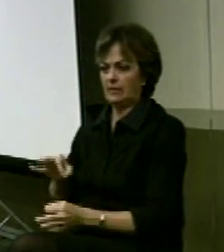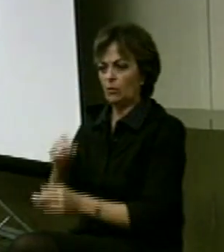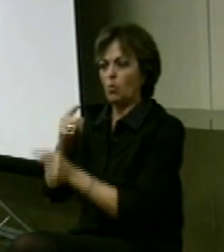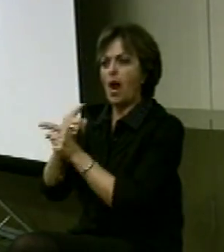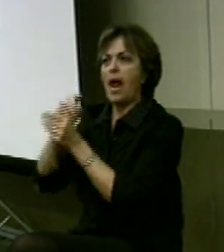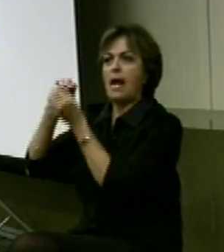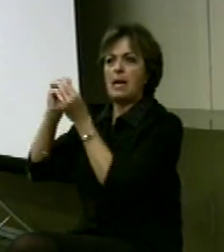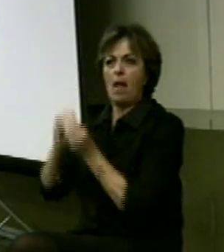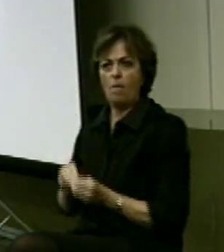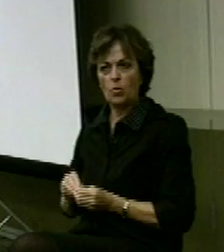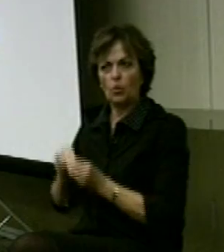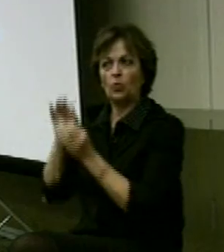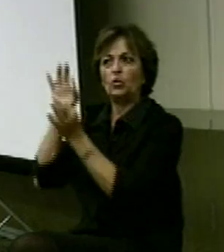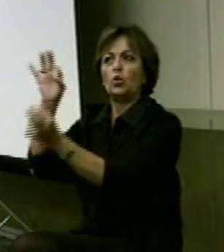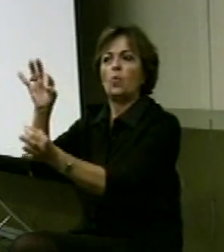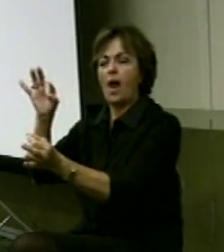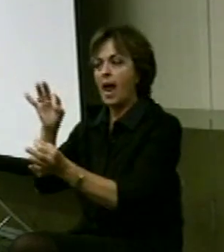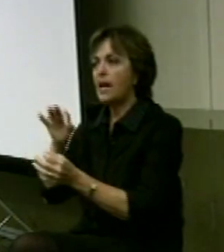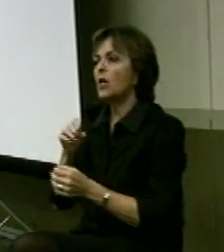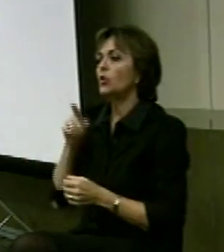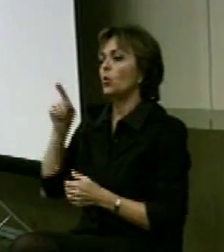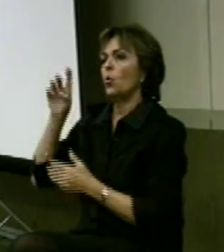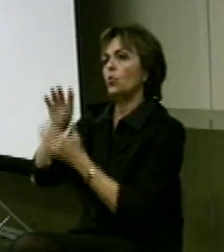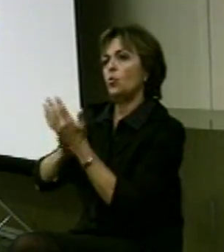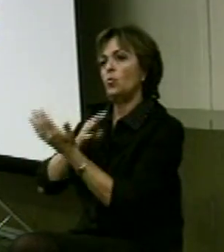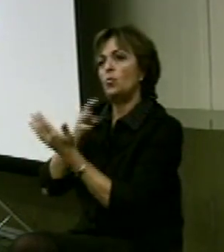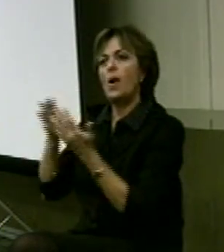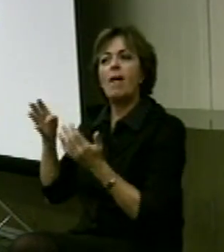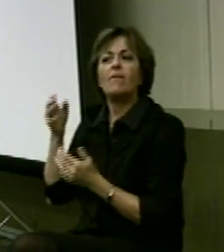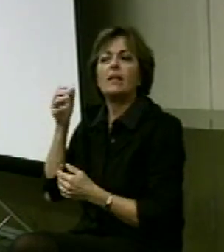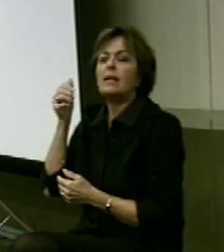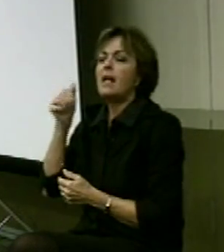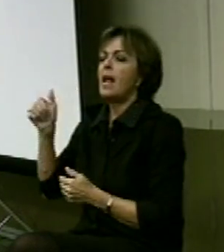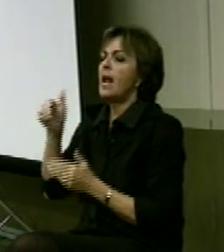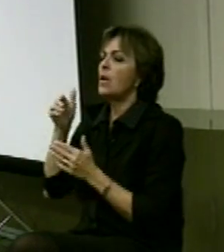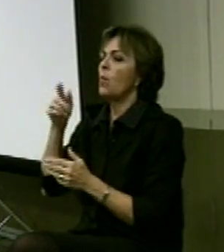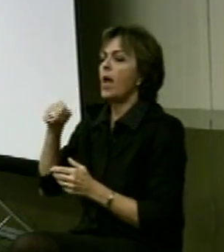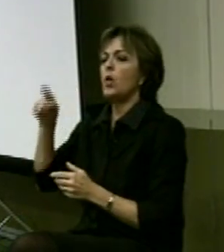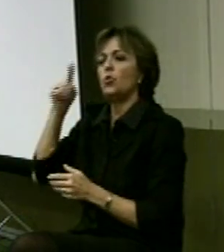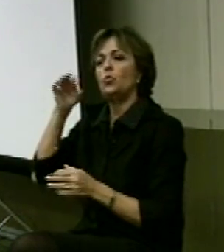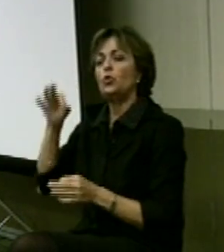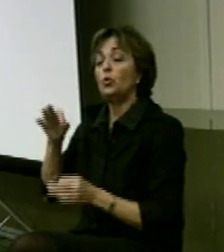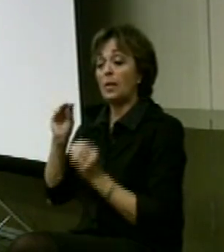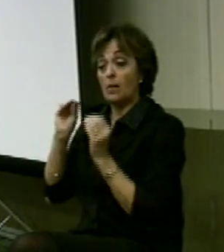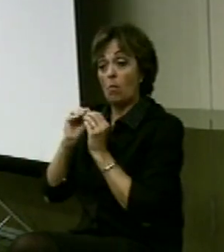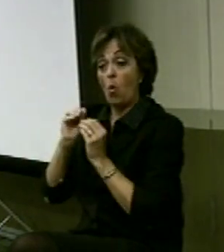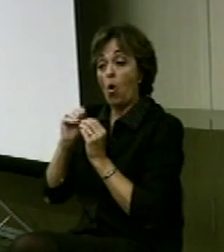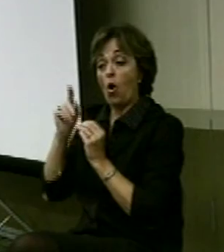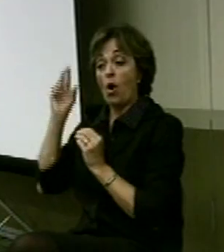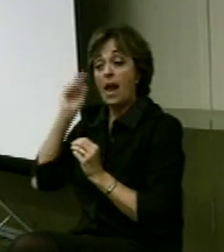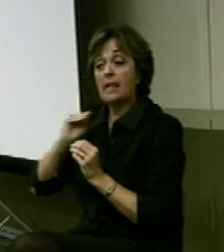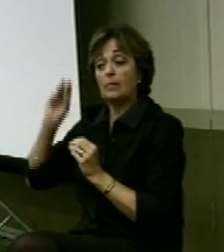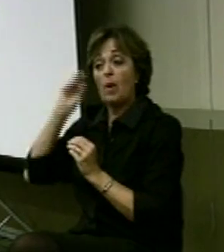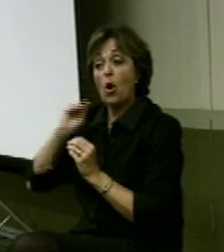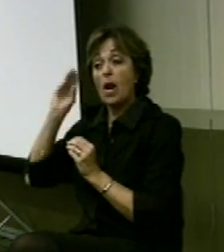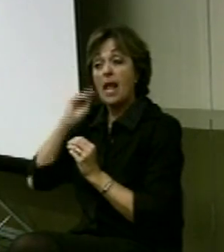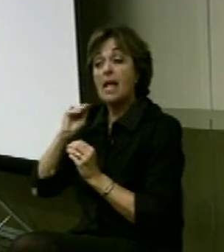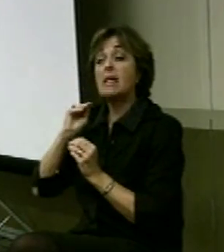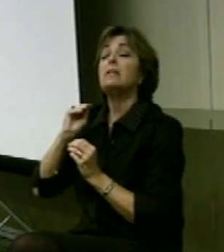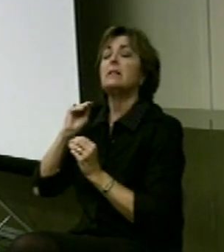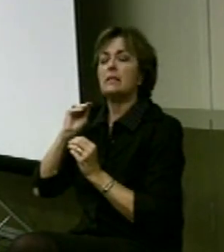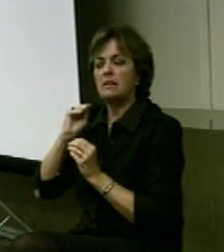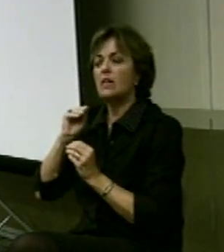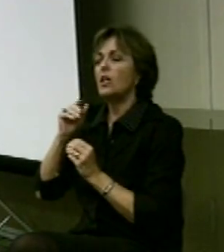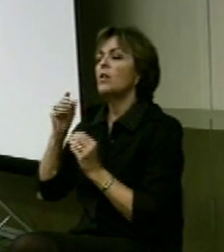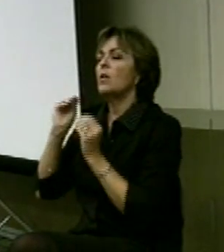numbers in and you've got it right. So you're going to be able to graph it really in any way you choose. The more experience you get, the more you're